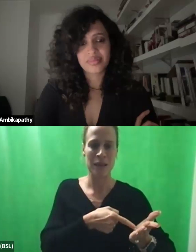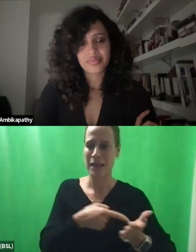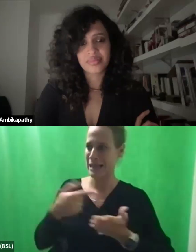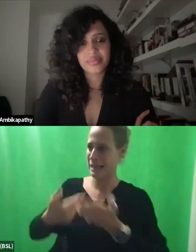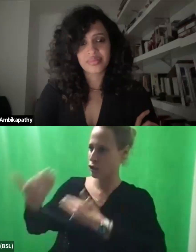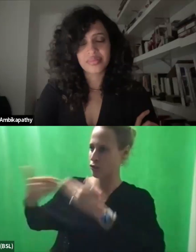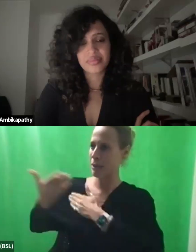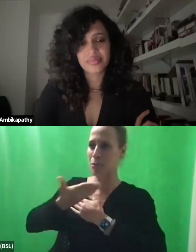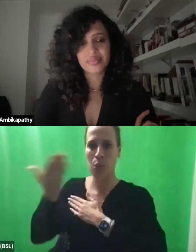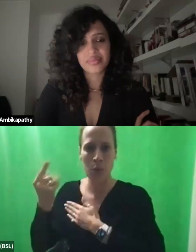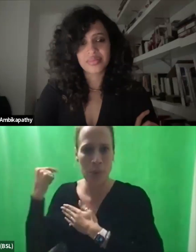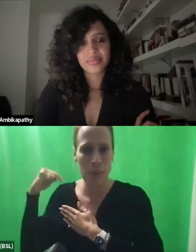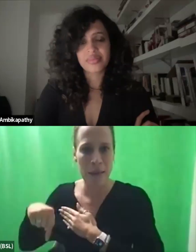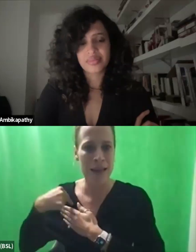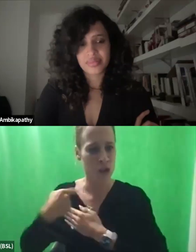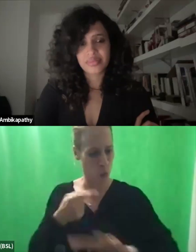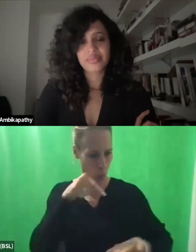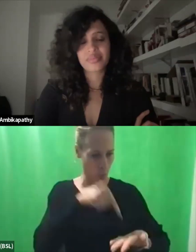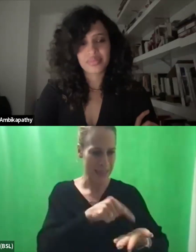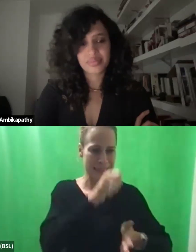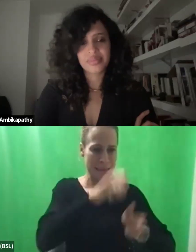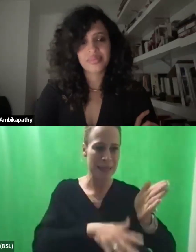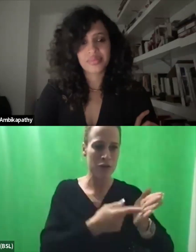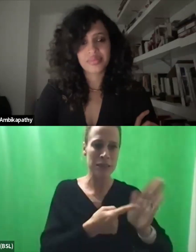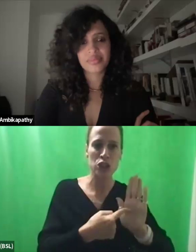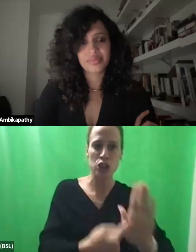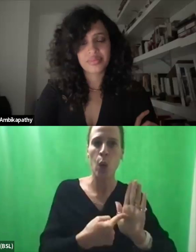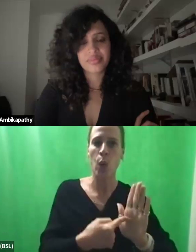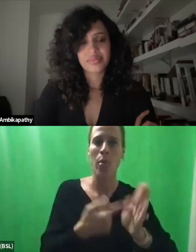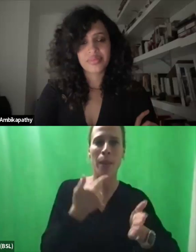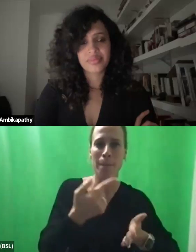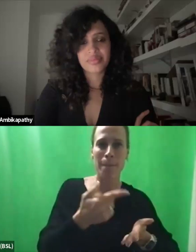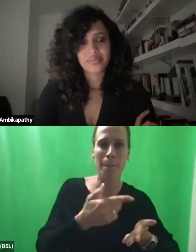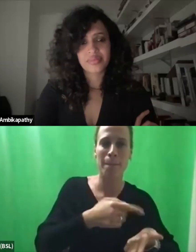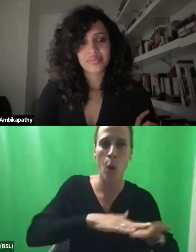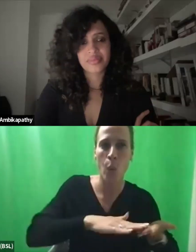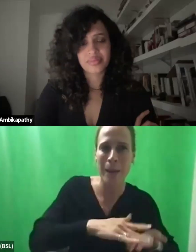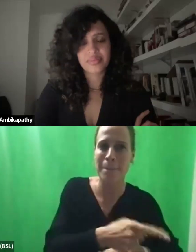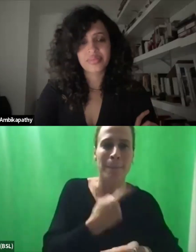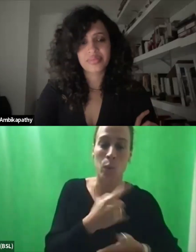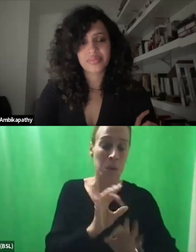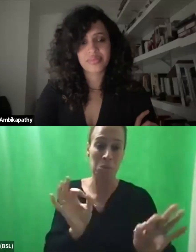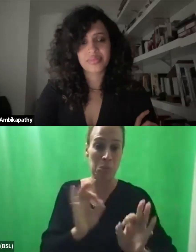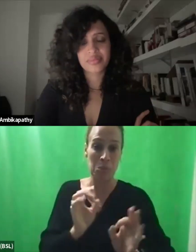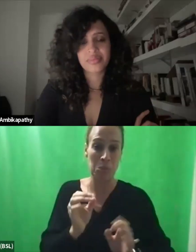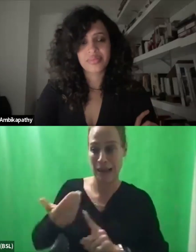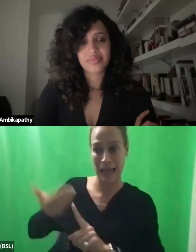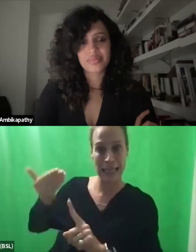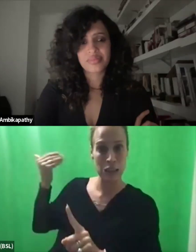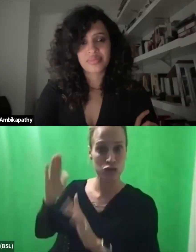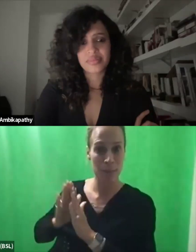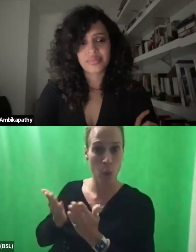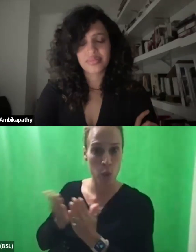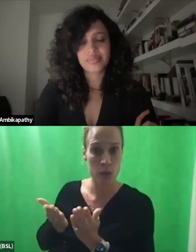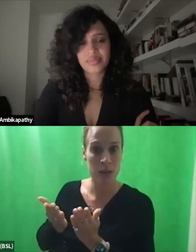these experiences, and he gives texture to these experiences in a way that we don't have in our history books. These